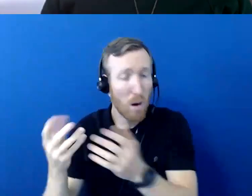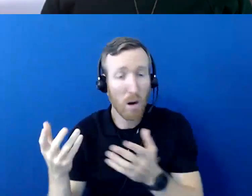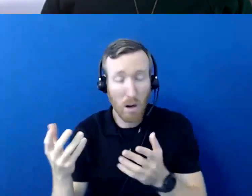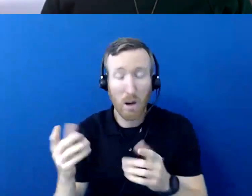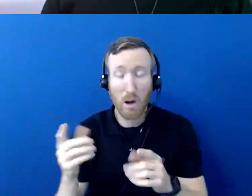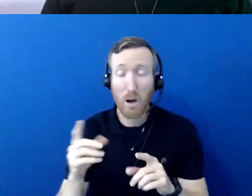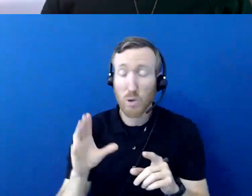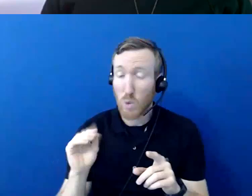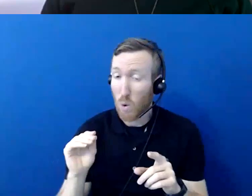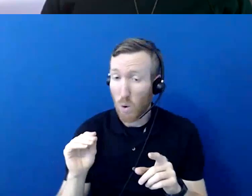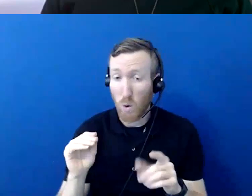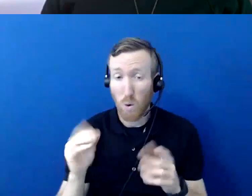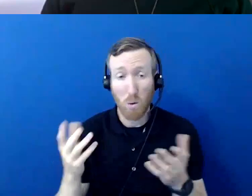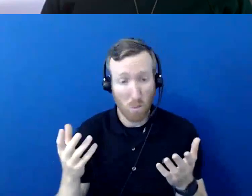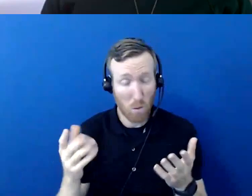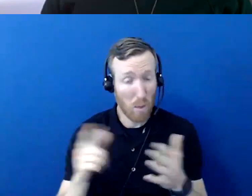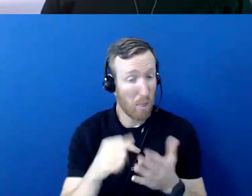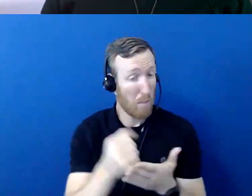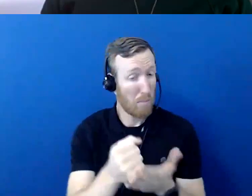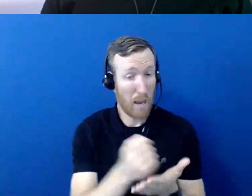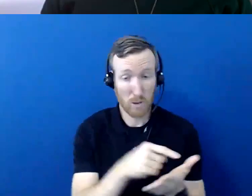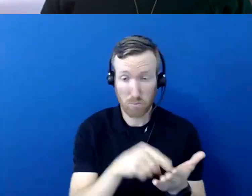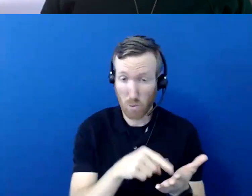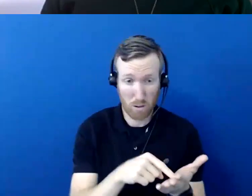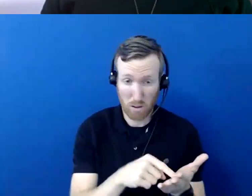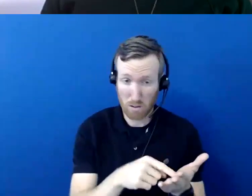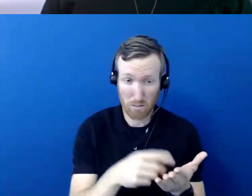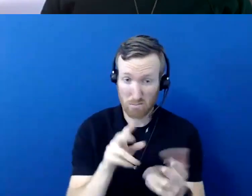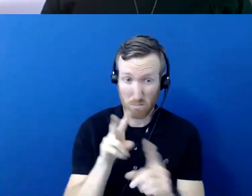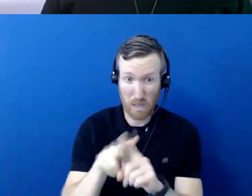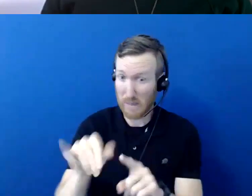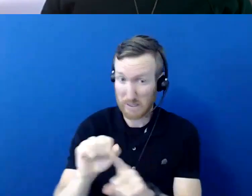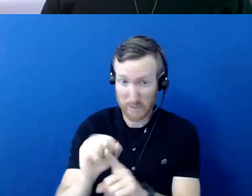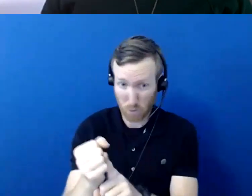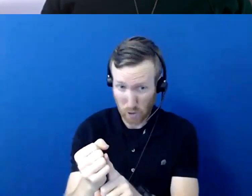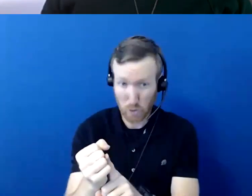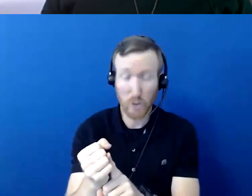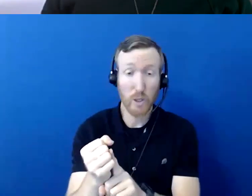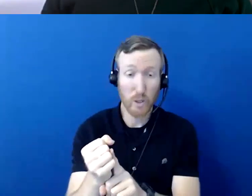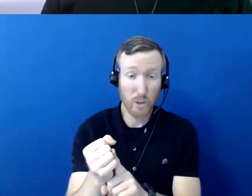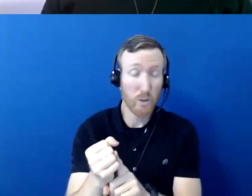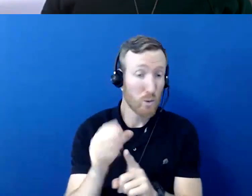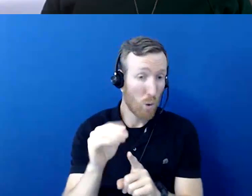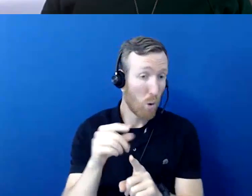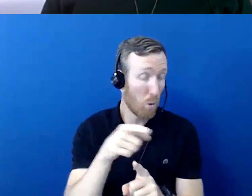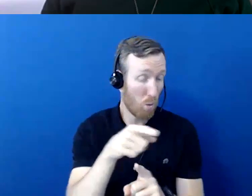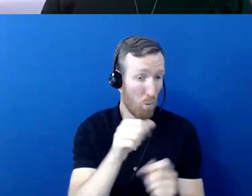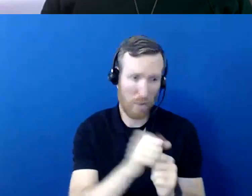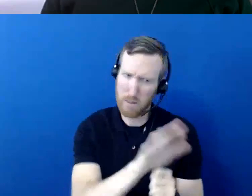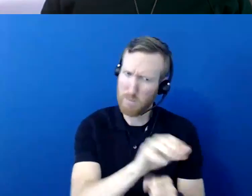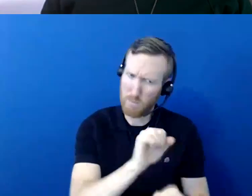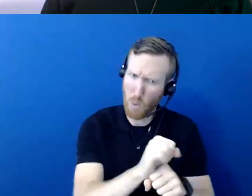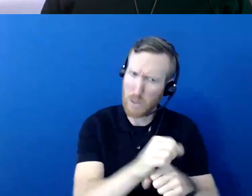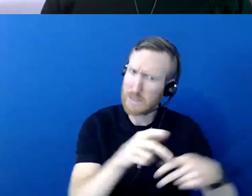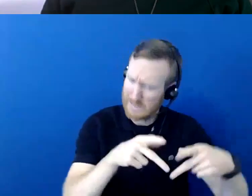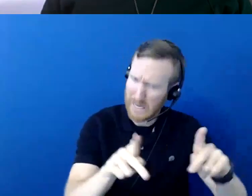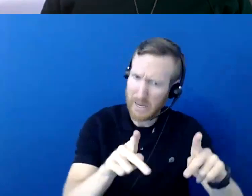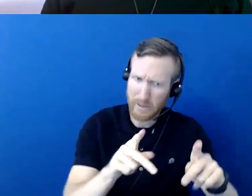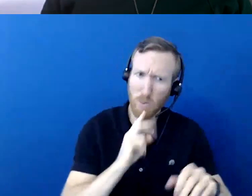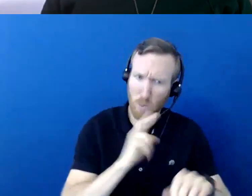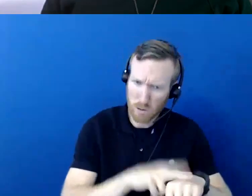our path with the passport is to make sure that with the employee's consent and with the